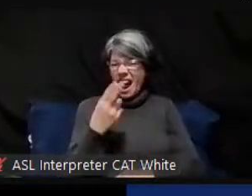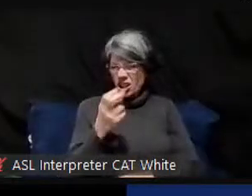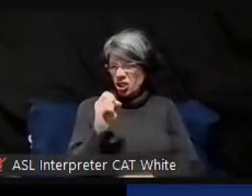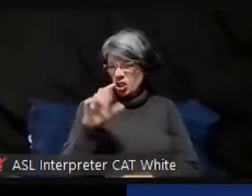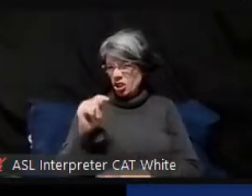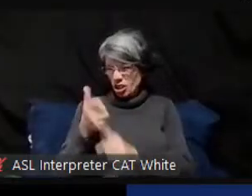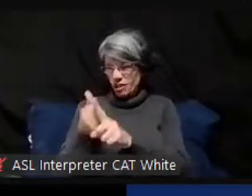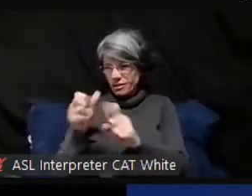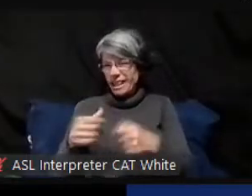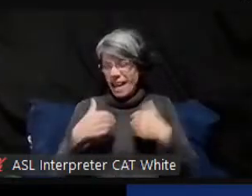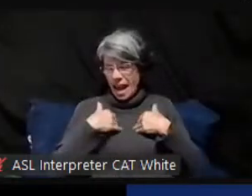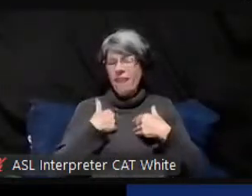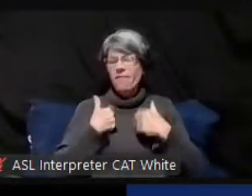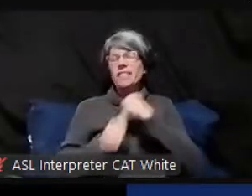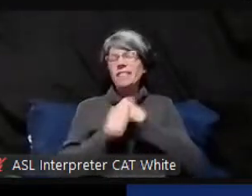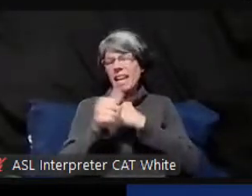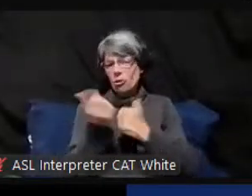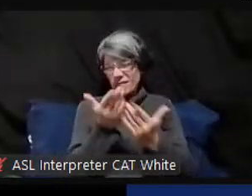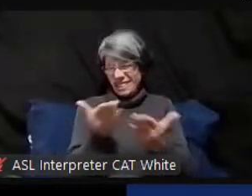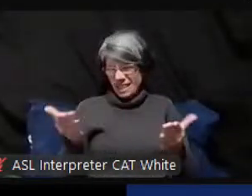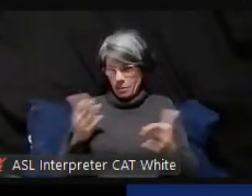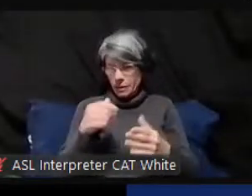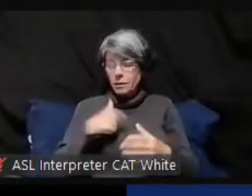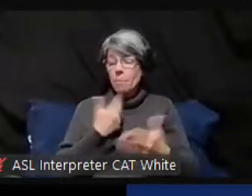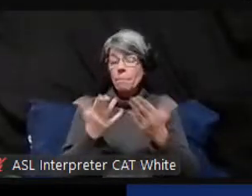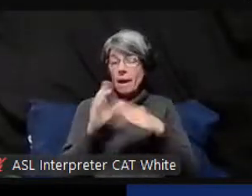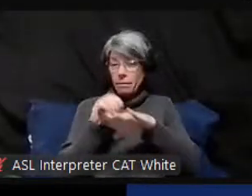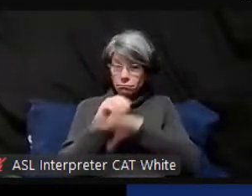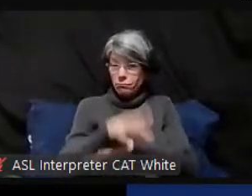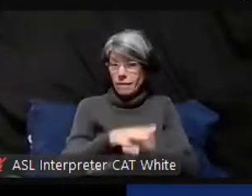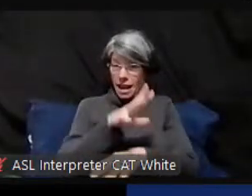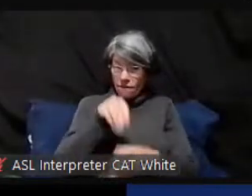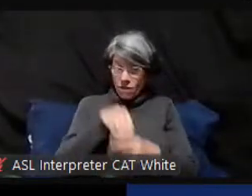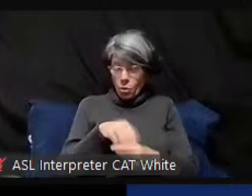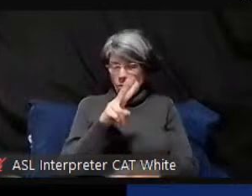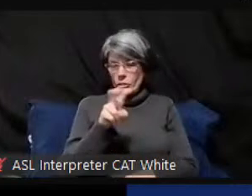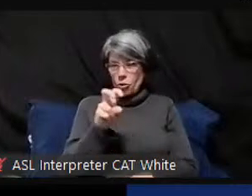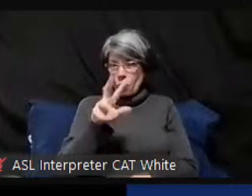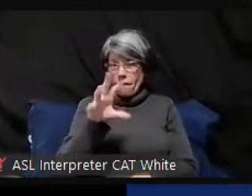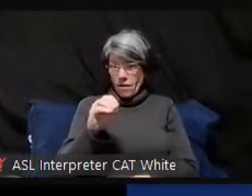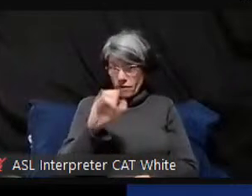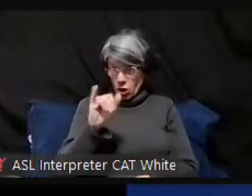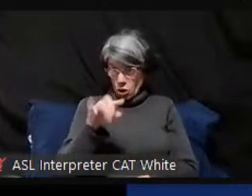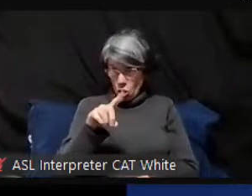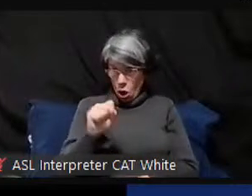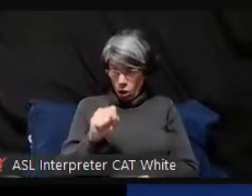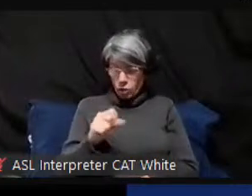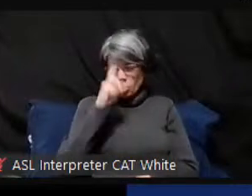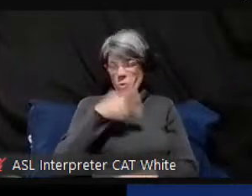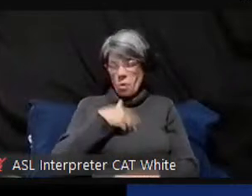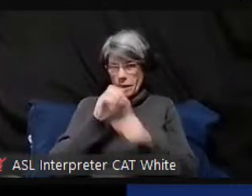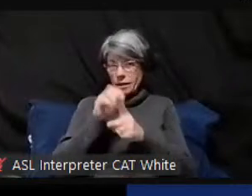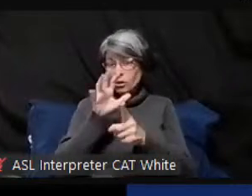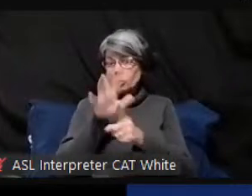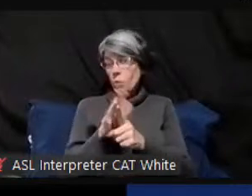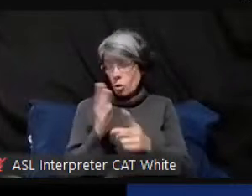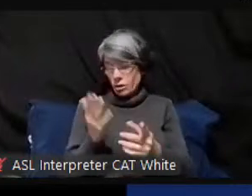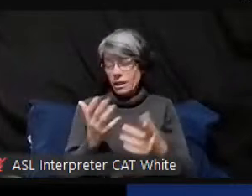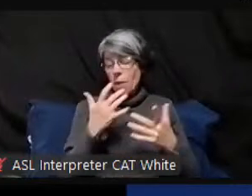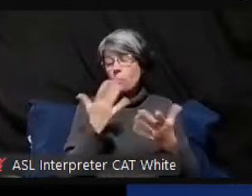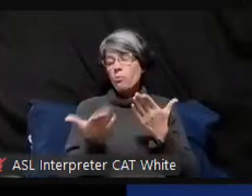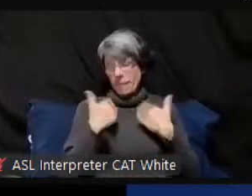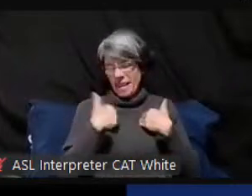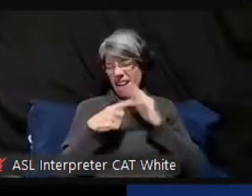contain harmful substances that may have an effect. If you're within 250 yards, you may be more likely to expose and may be more likely to